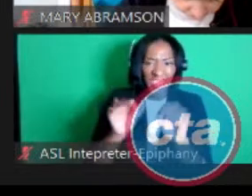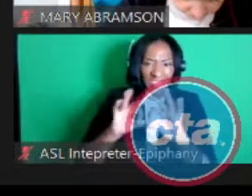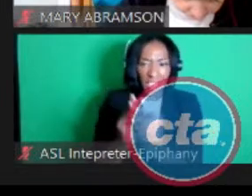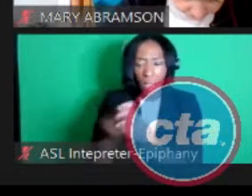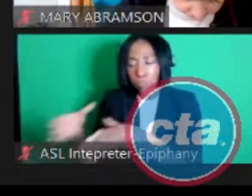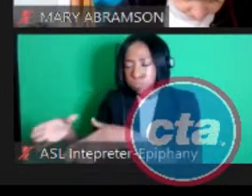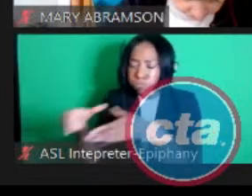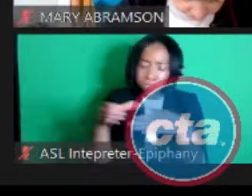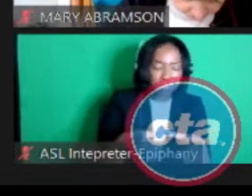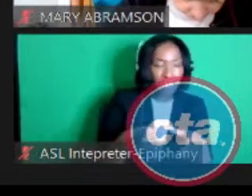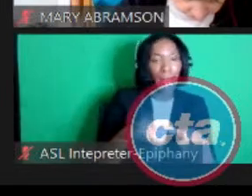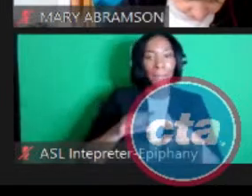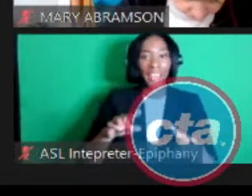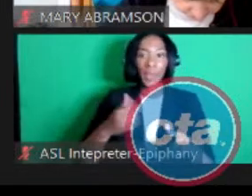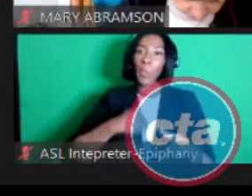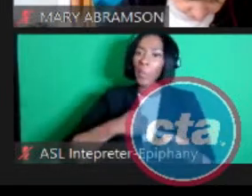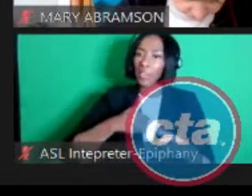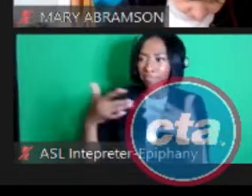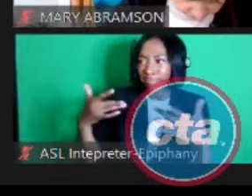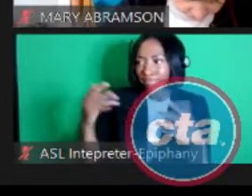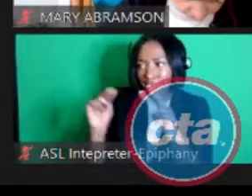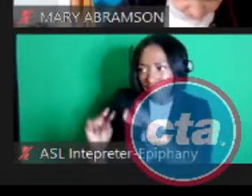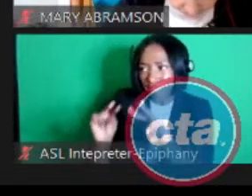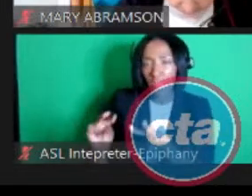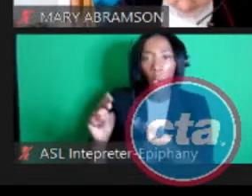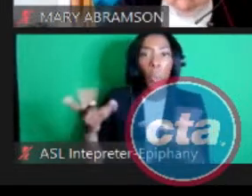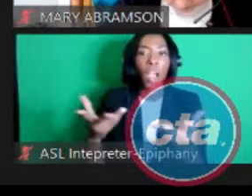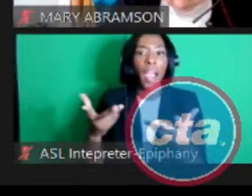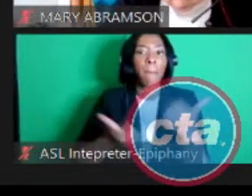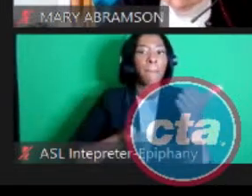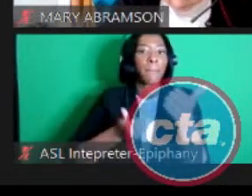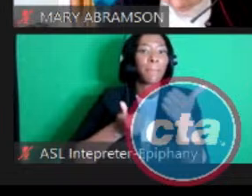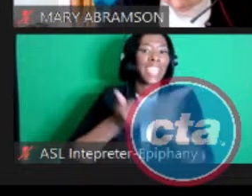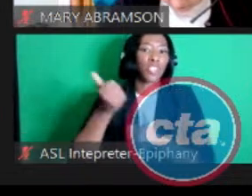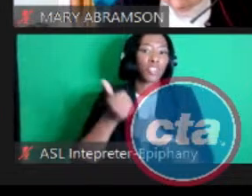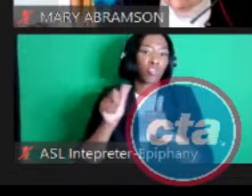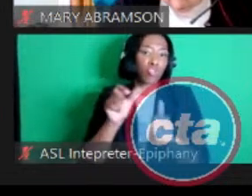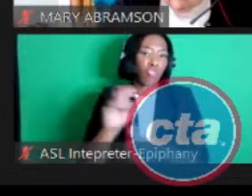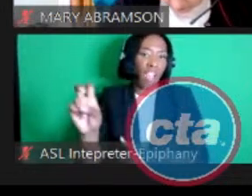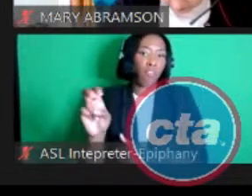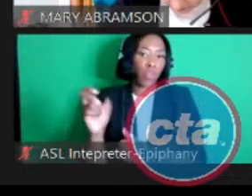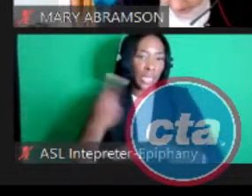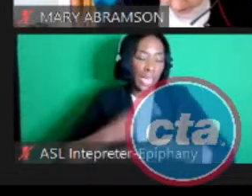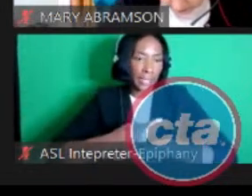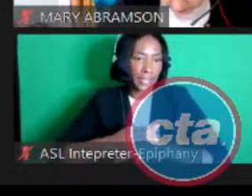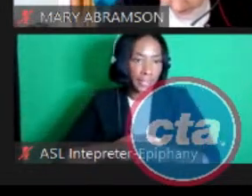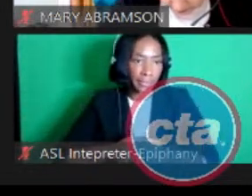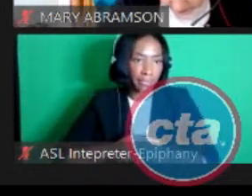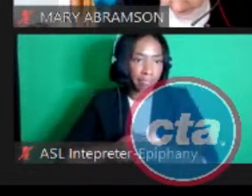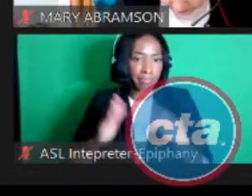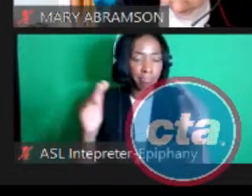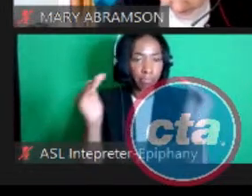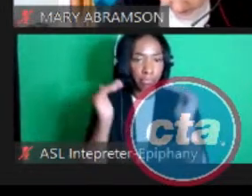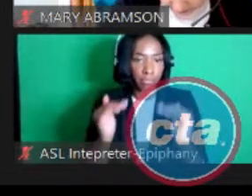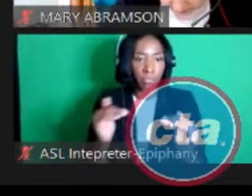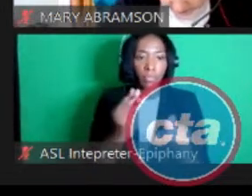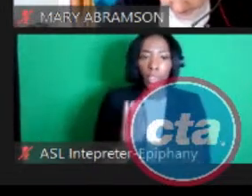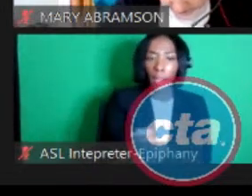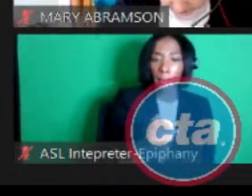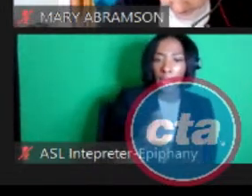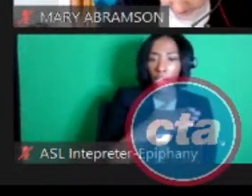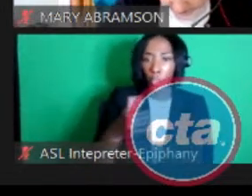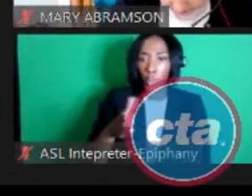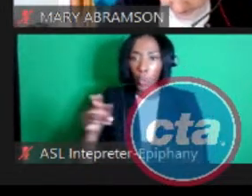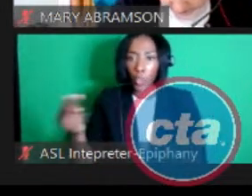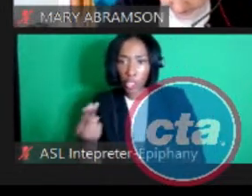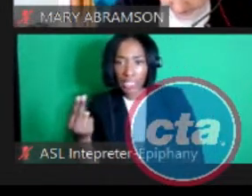too. But that's what we're anticipating is the major travel days. Then on Monday through Thursday will